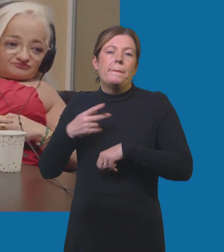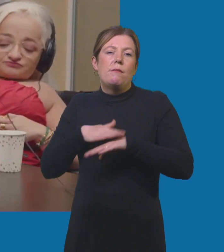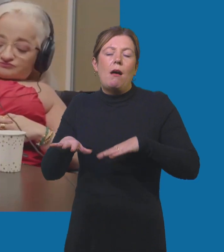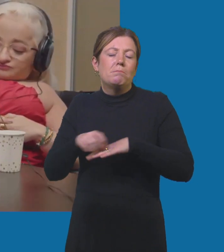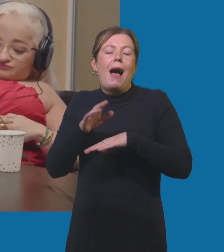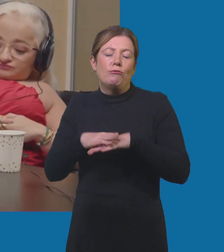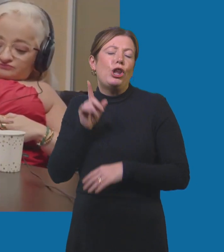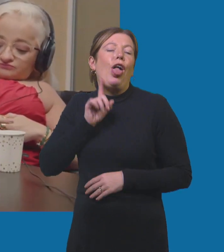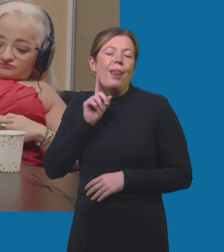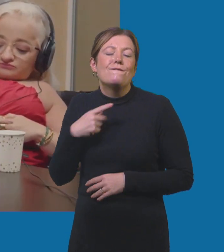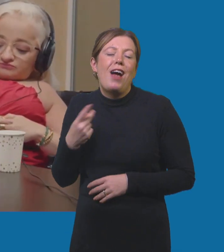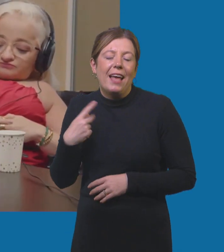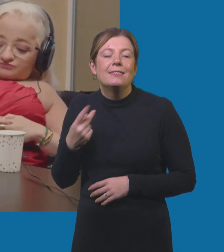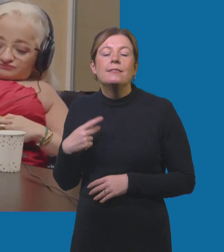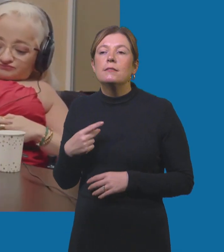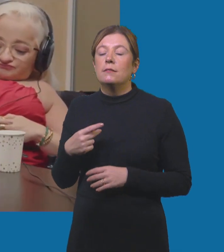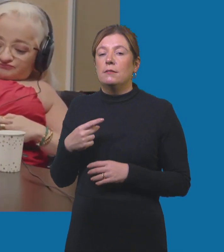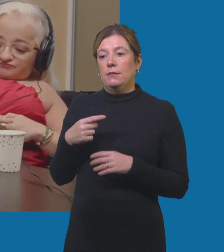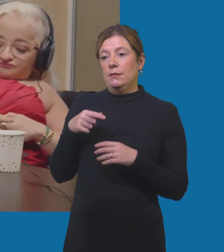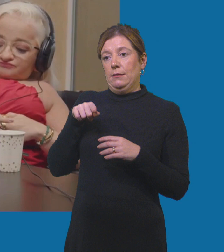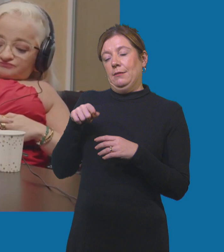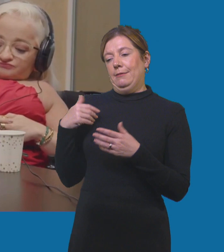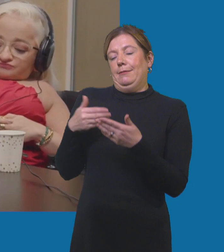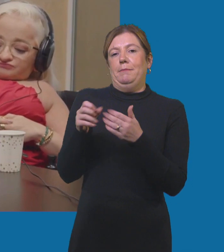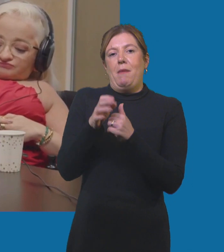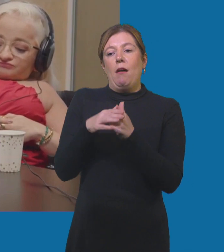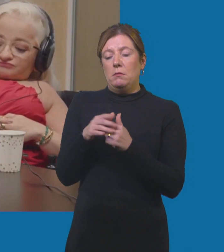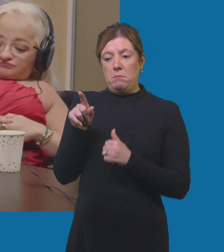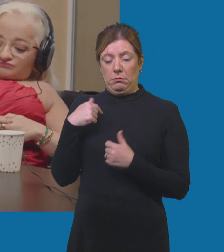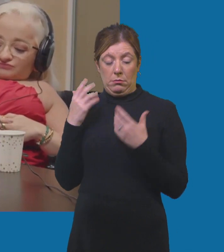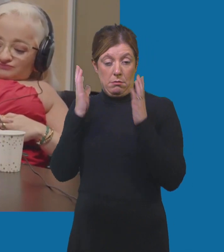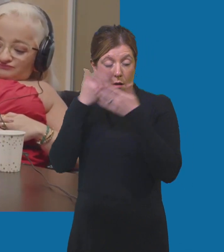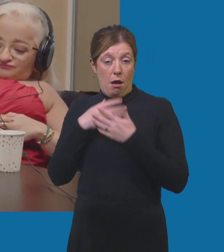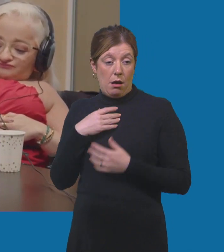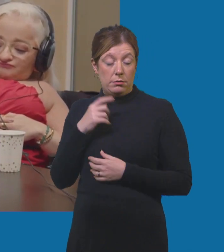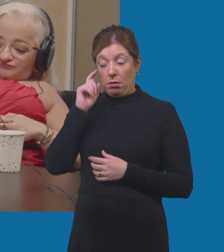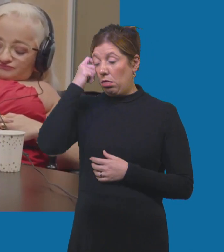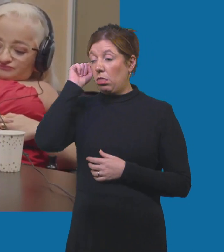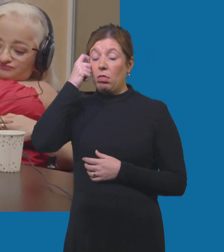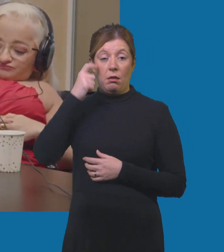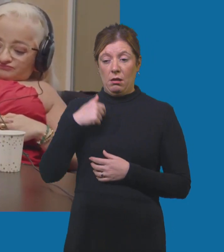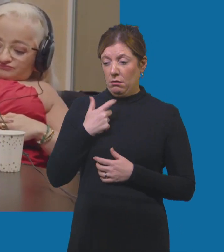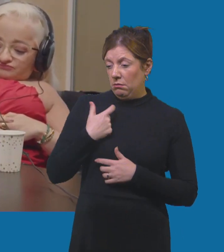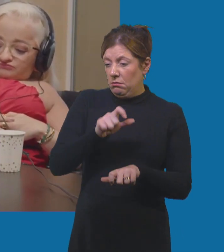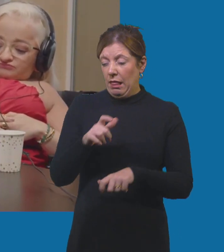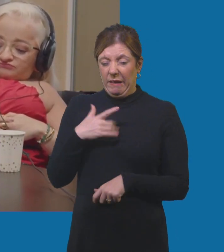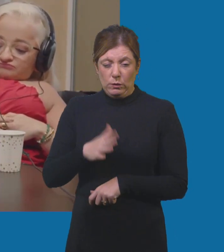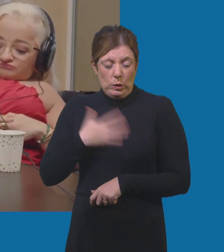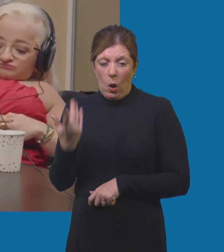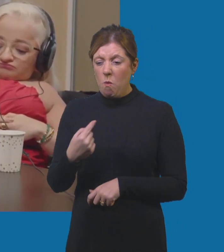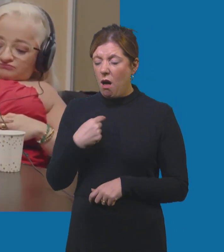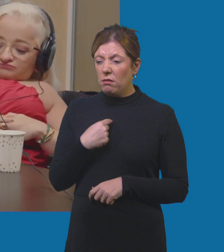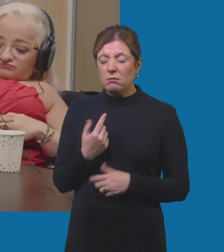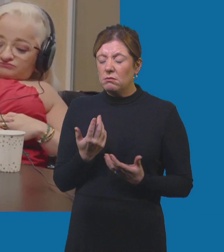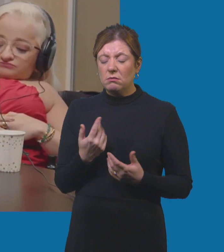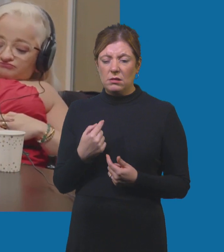the time, and I cried all night because I just didn't want to live that way. You know, I was too wrapped up in what I thought I was,